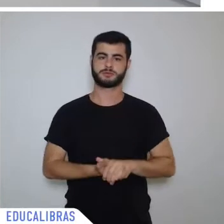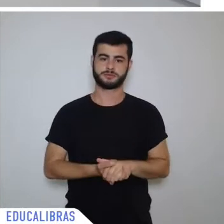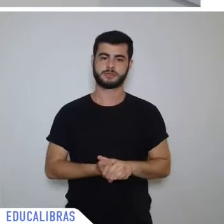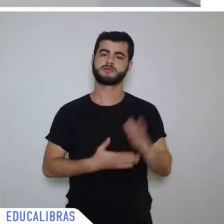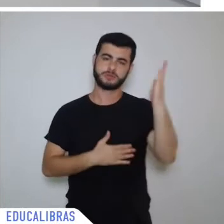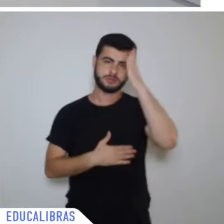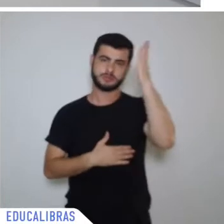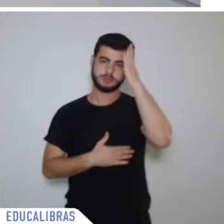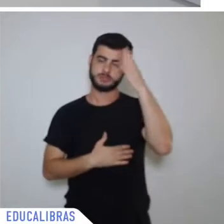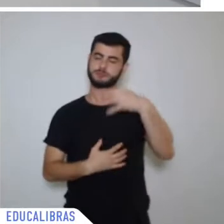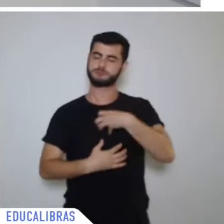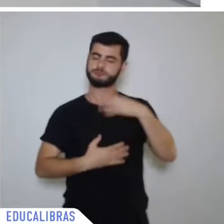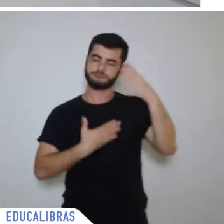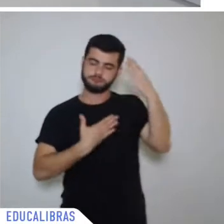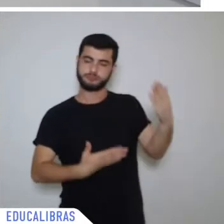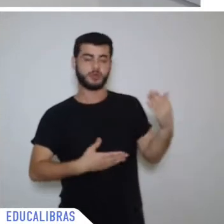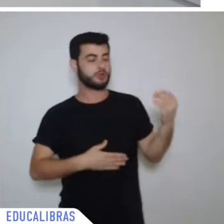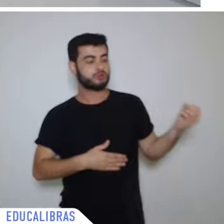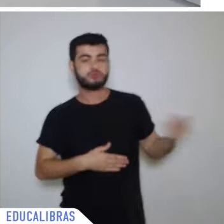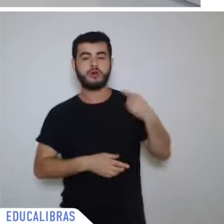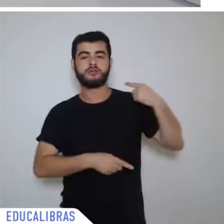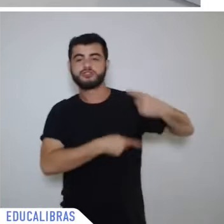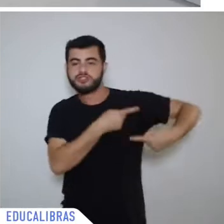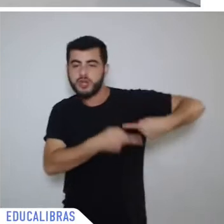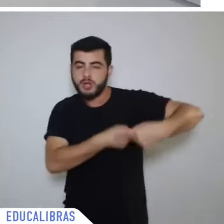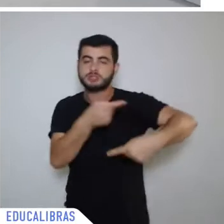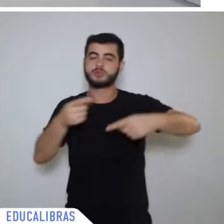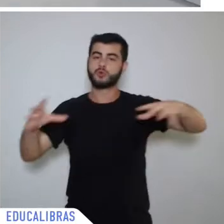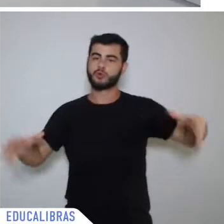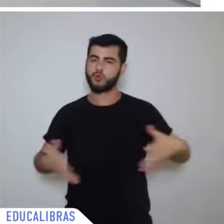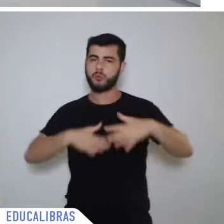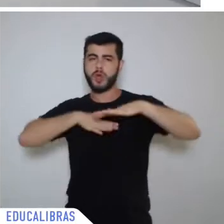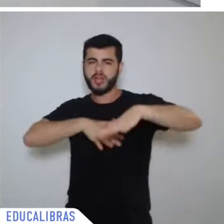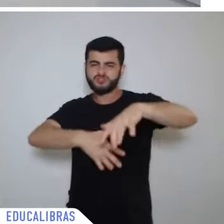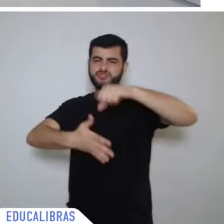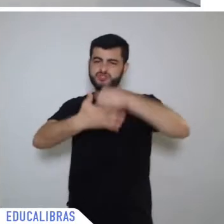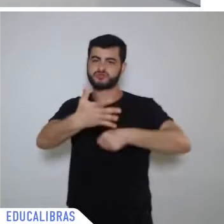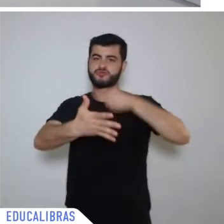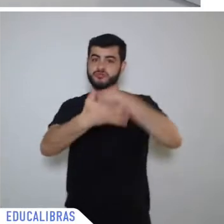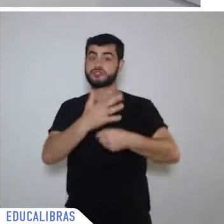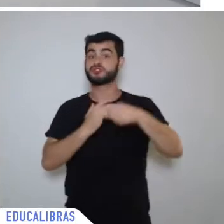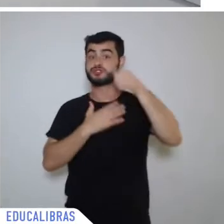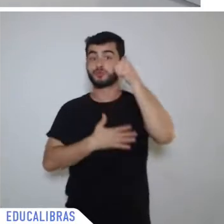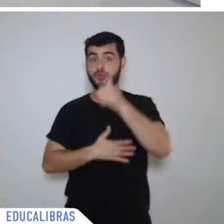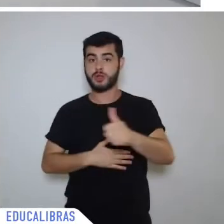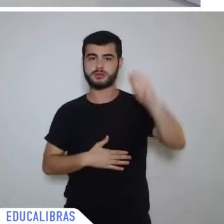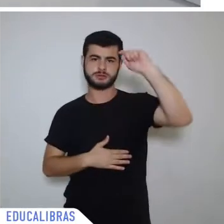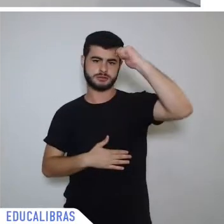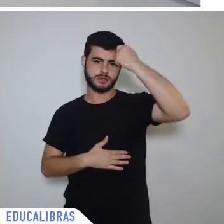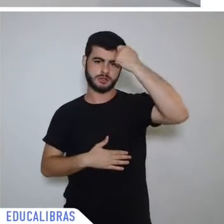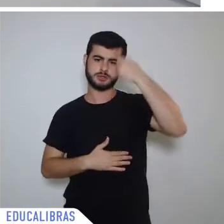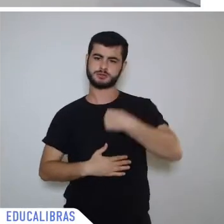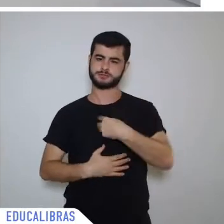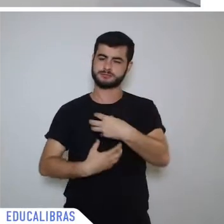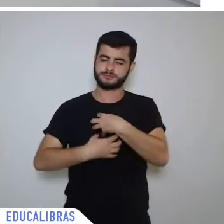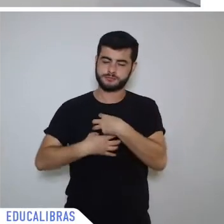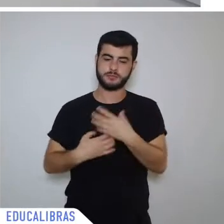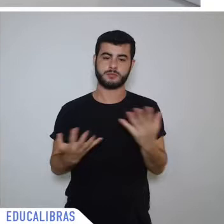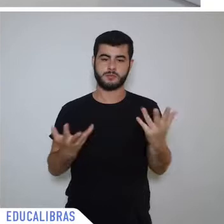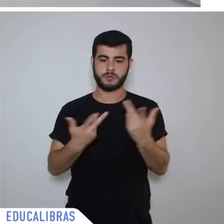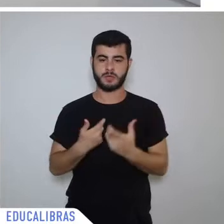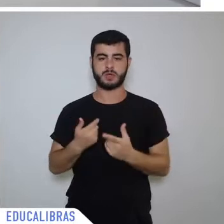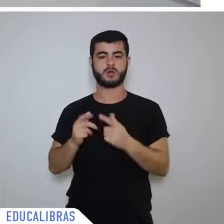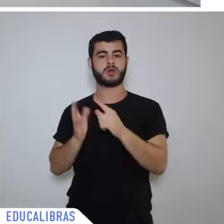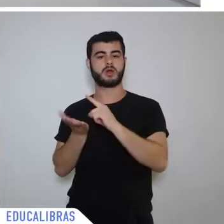that we sort of got during these latest elections, with more expression